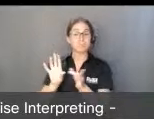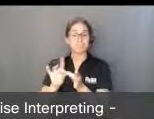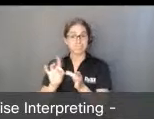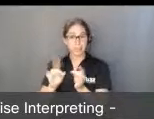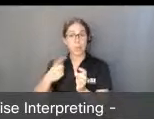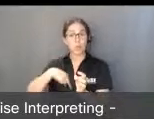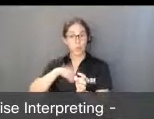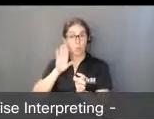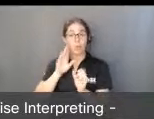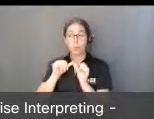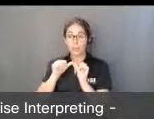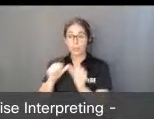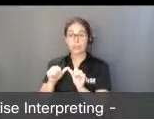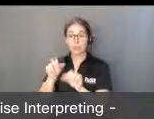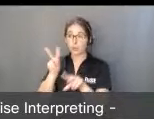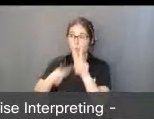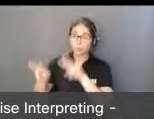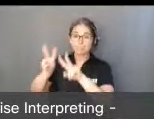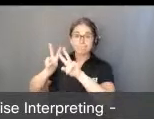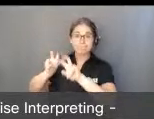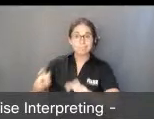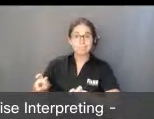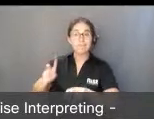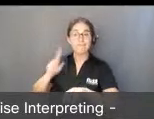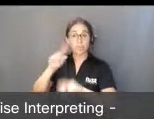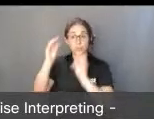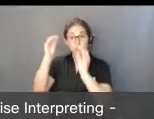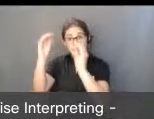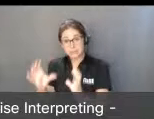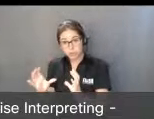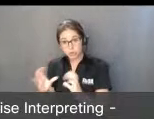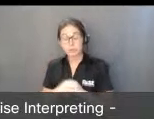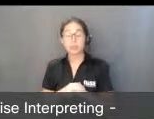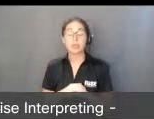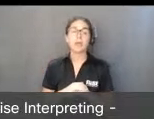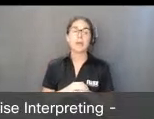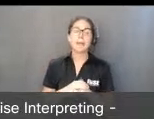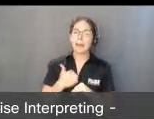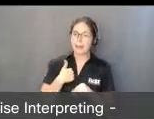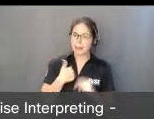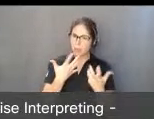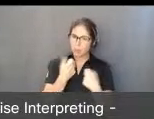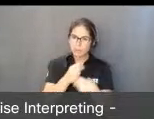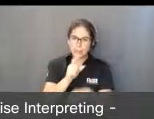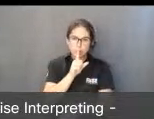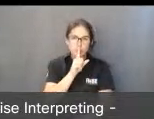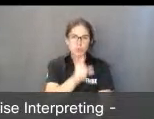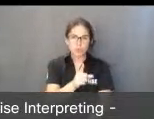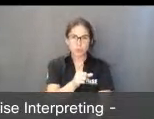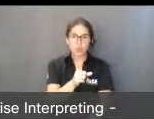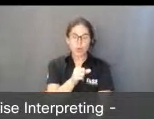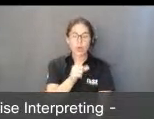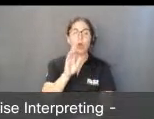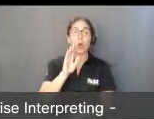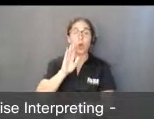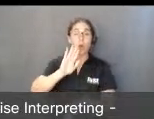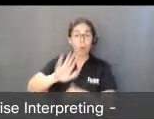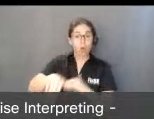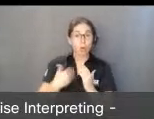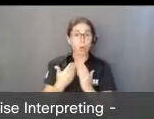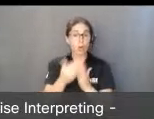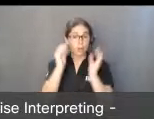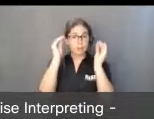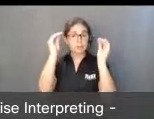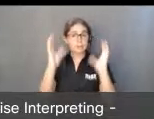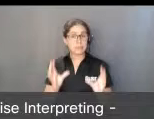doing evaluations, but I just want to make sure that all the teachers that